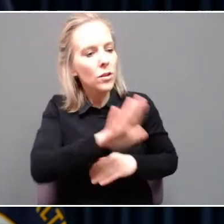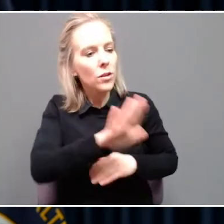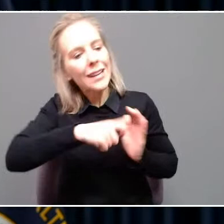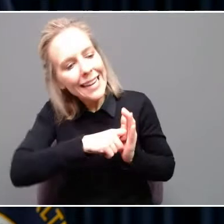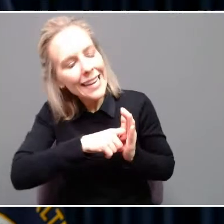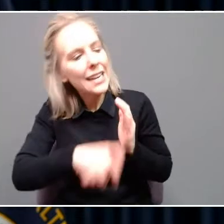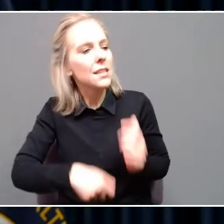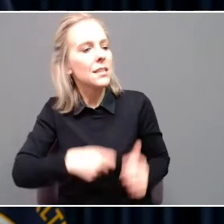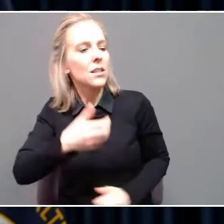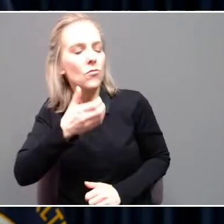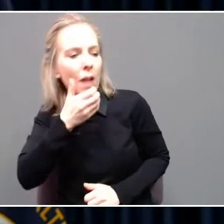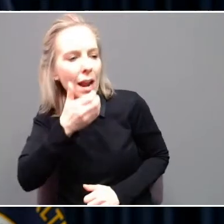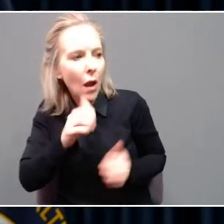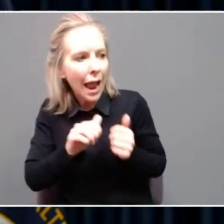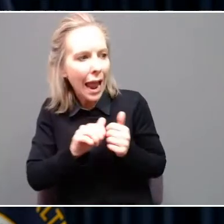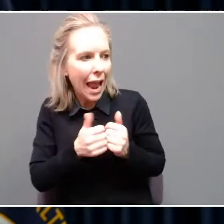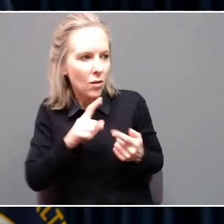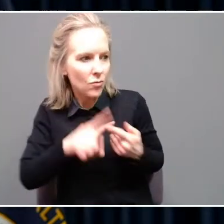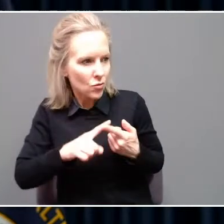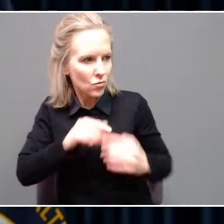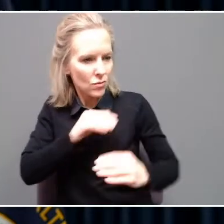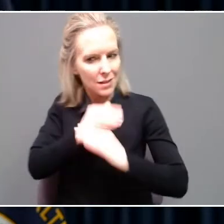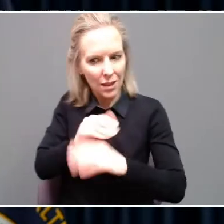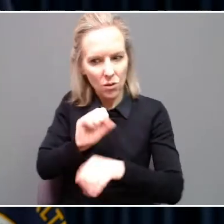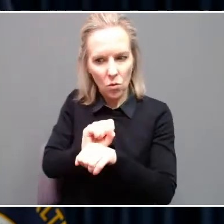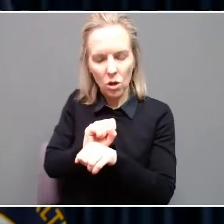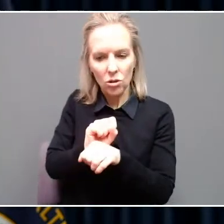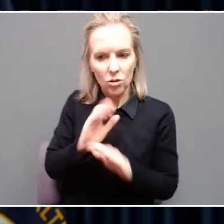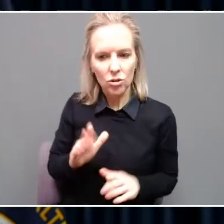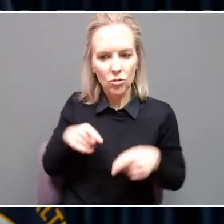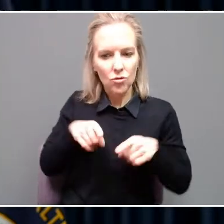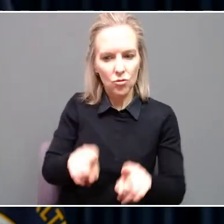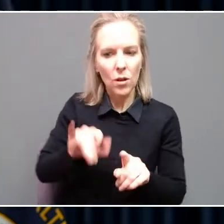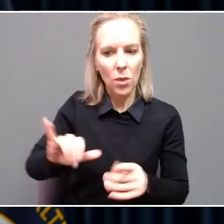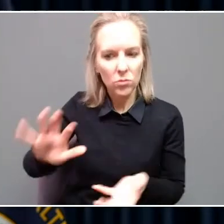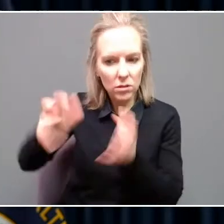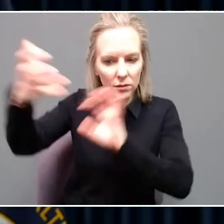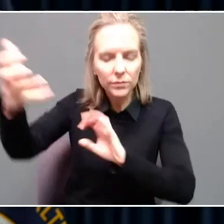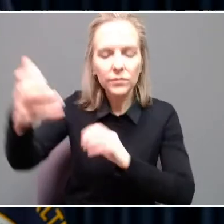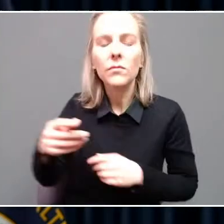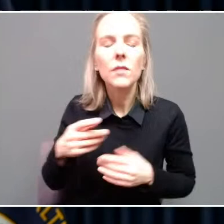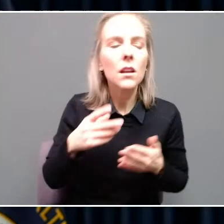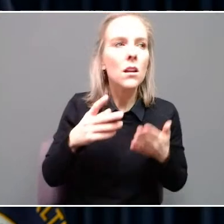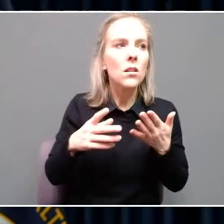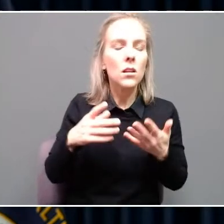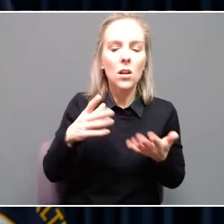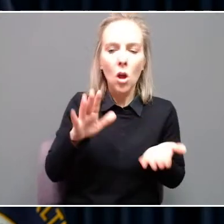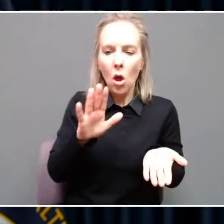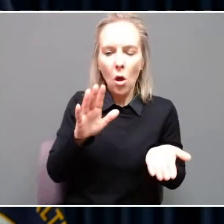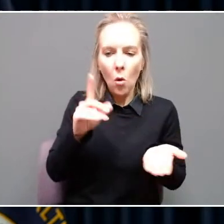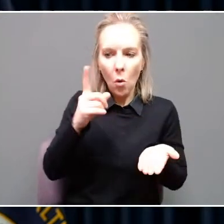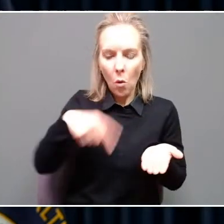you. Well, John, I think saying that people get overpowered, so don't give them defensive